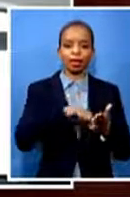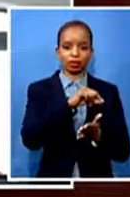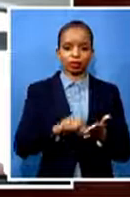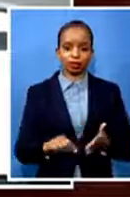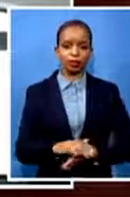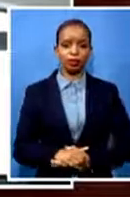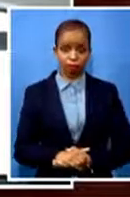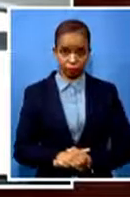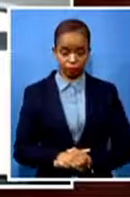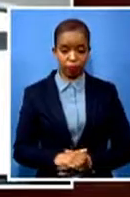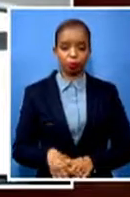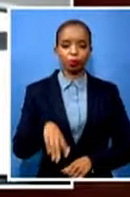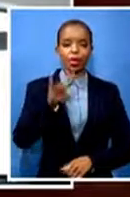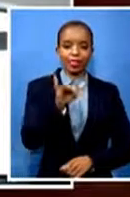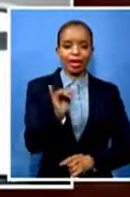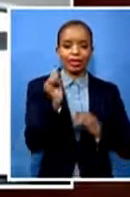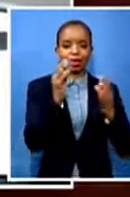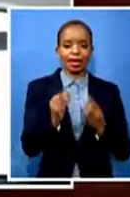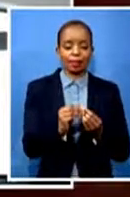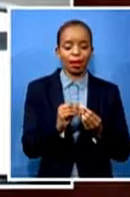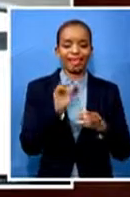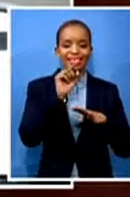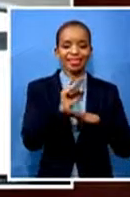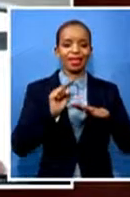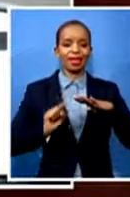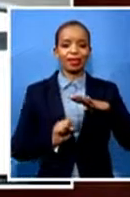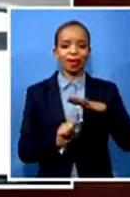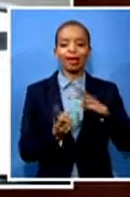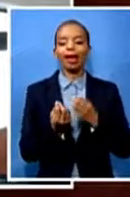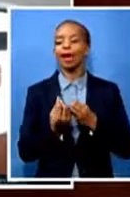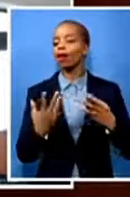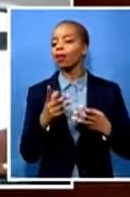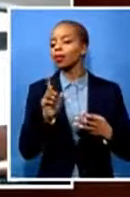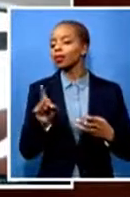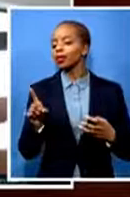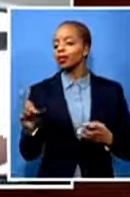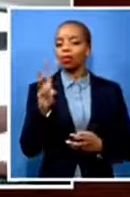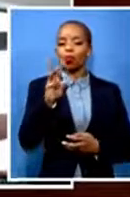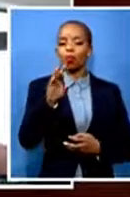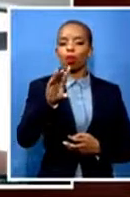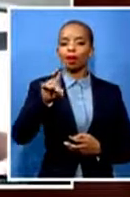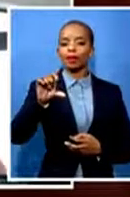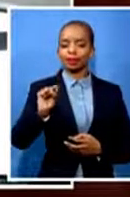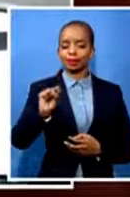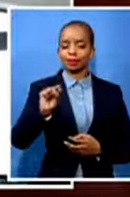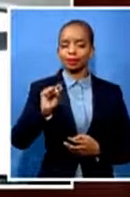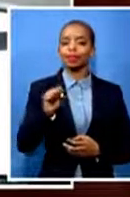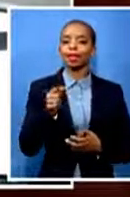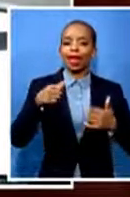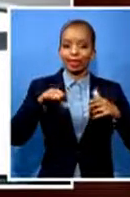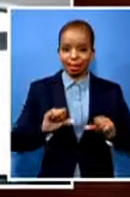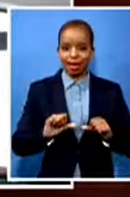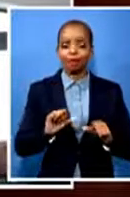your wards. It gives you then an average of the number of people who are supposed